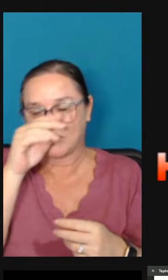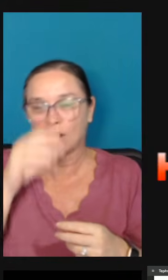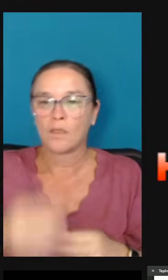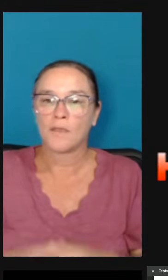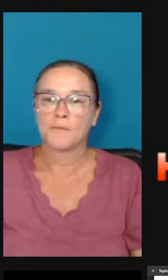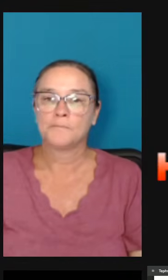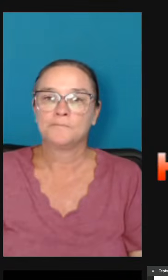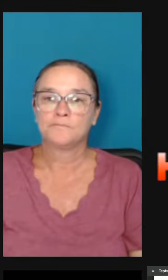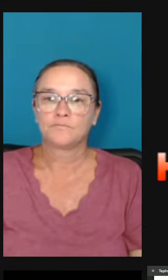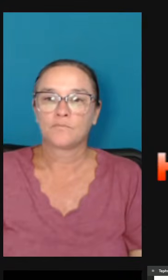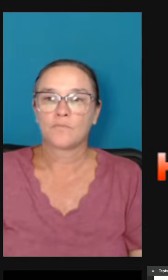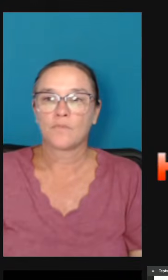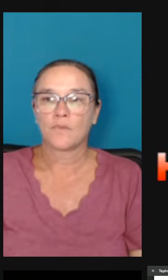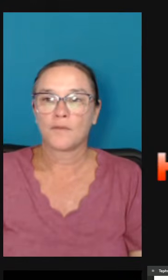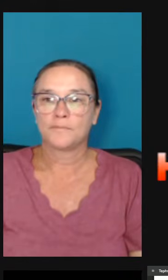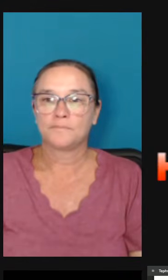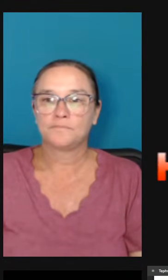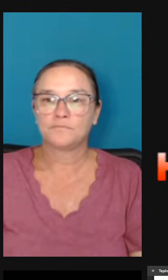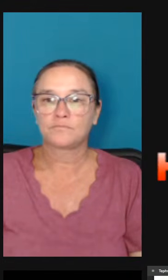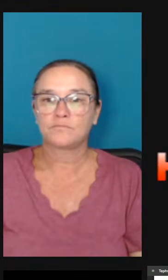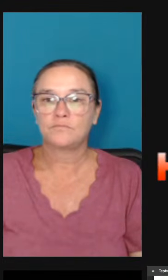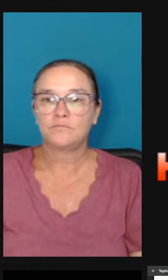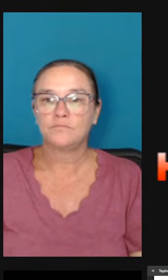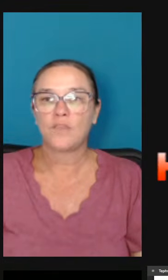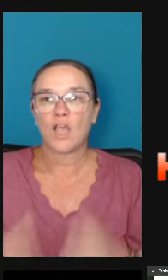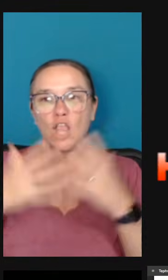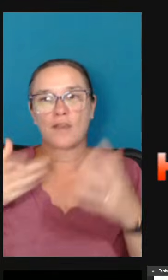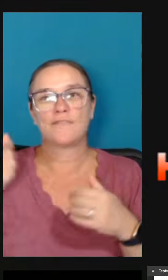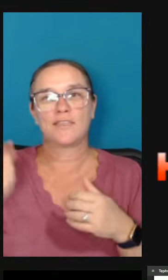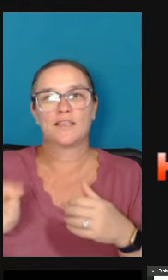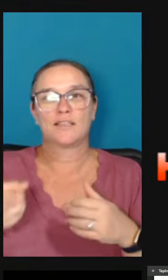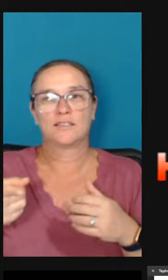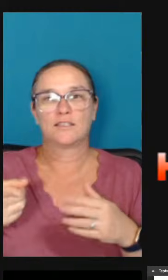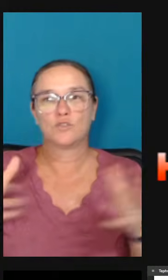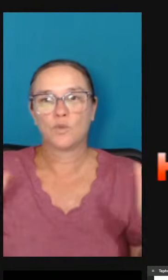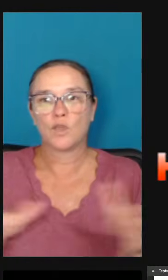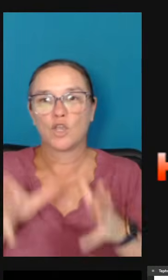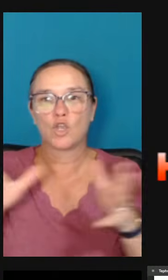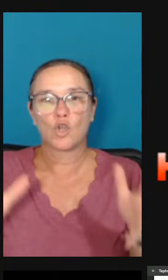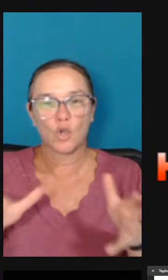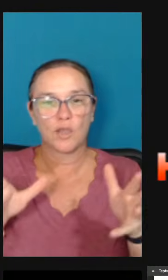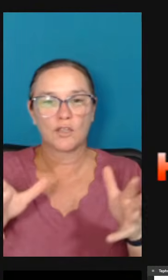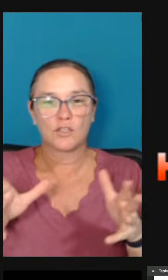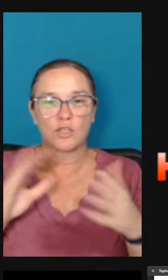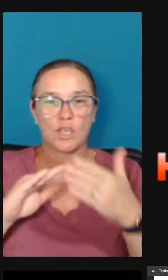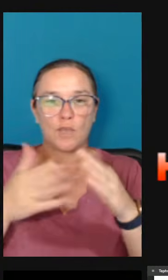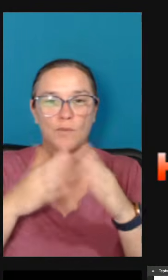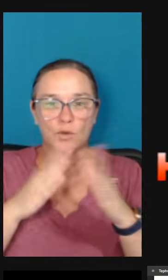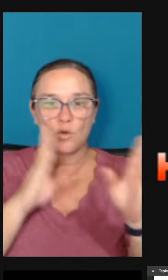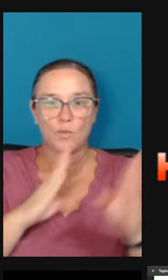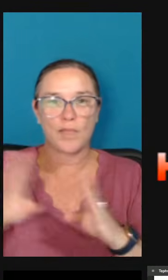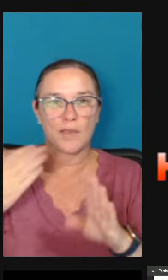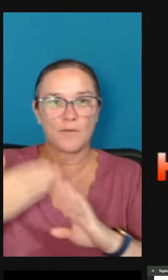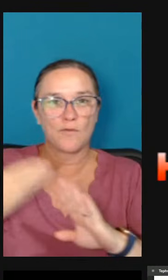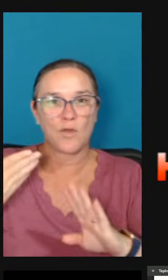is to try to encourage communities to plan ahead of time, because if you haven't thought about where you're going to put this stuff or how you're going to manage it